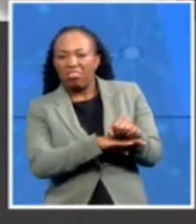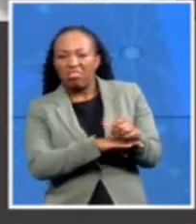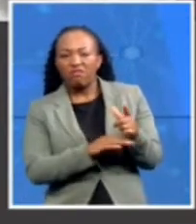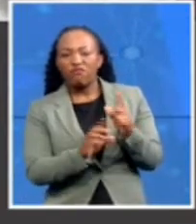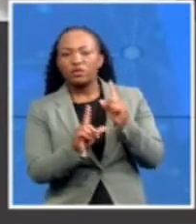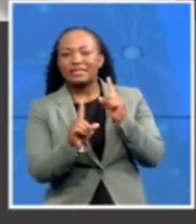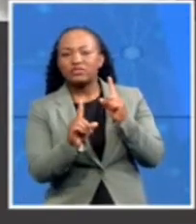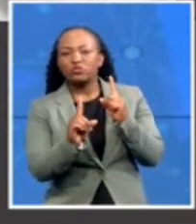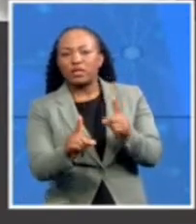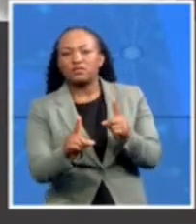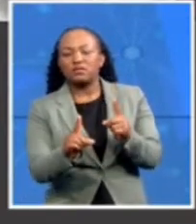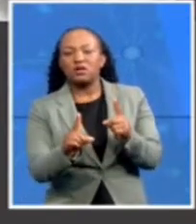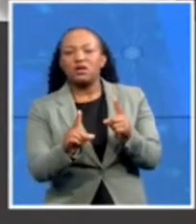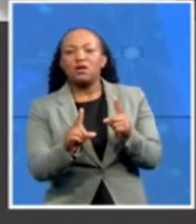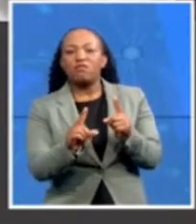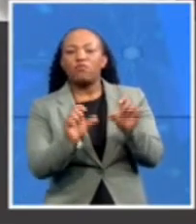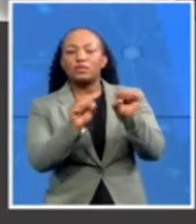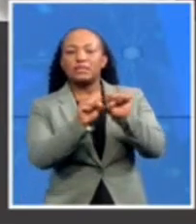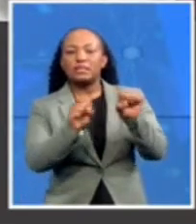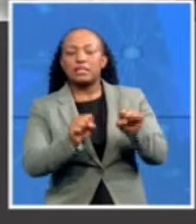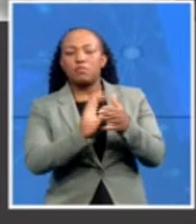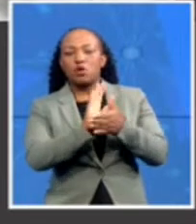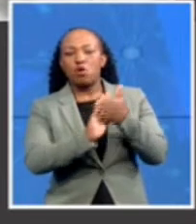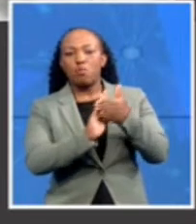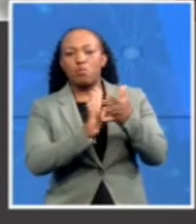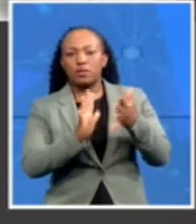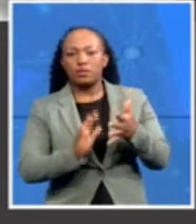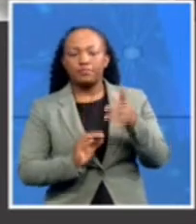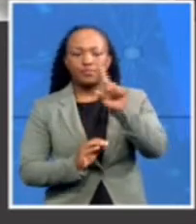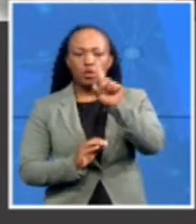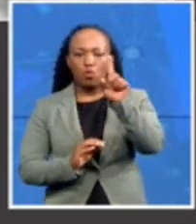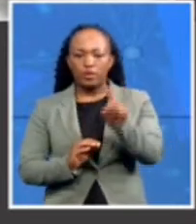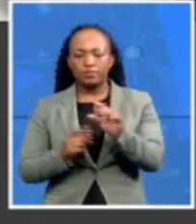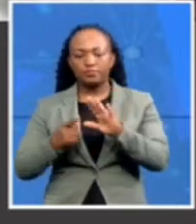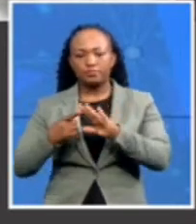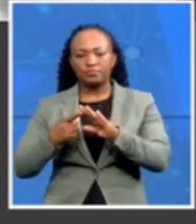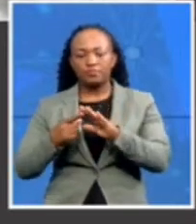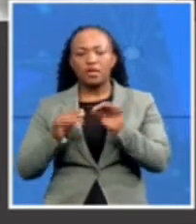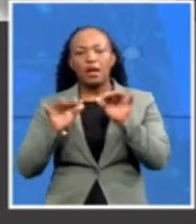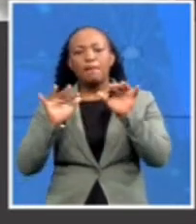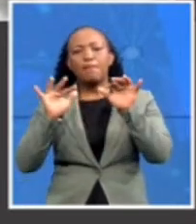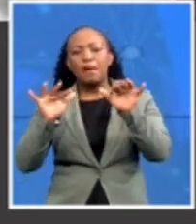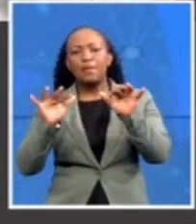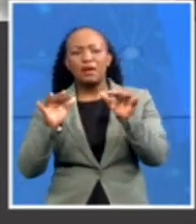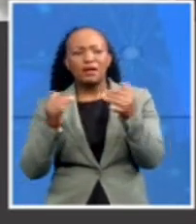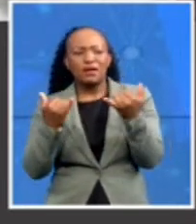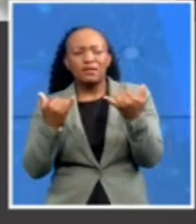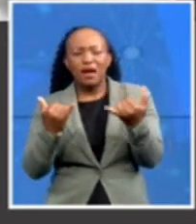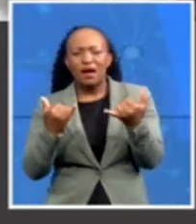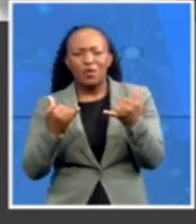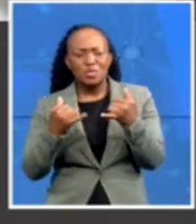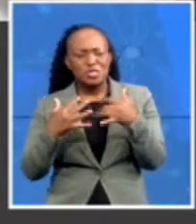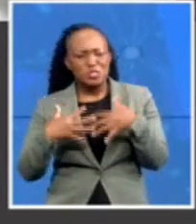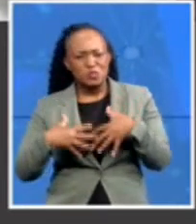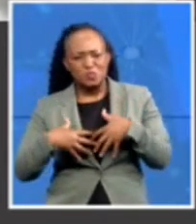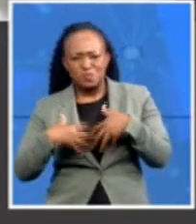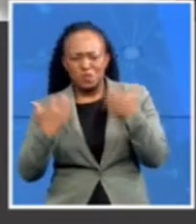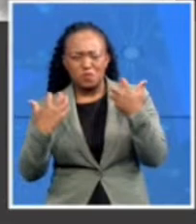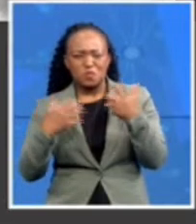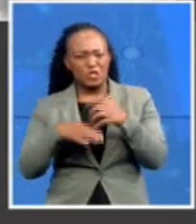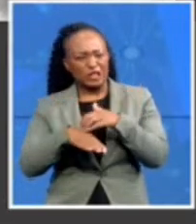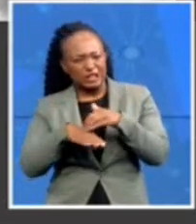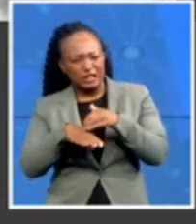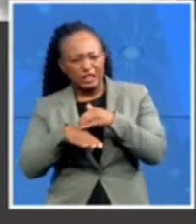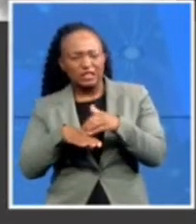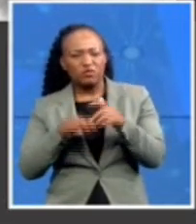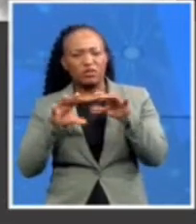questions. How would you respond to the public's frustration with load shedding? That's for Andre de Ruyter. And what words of